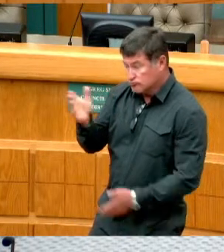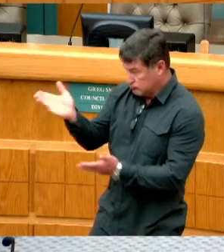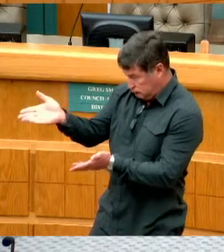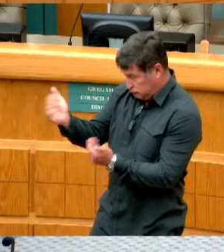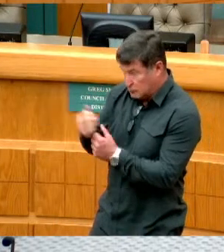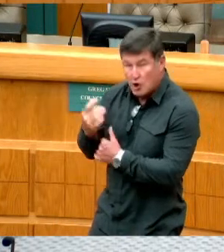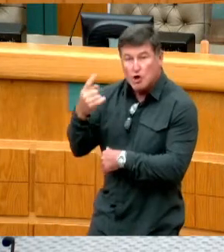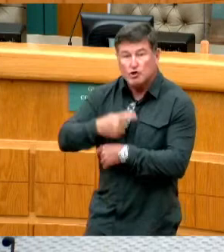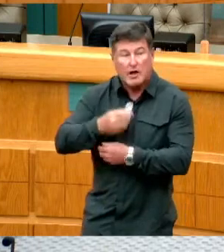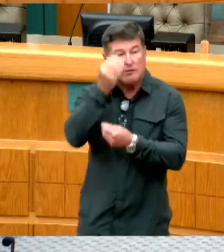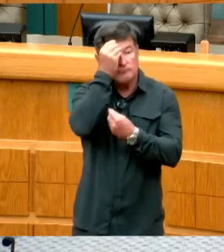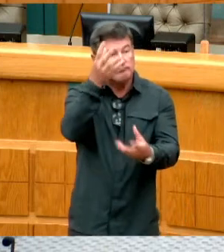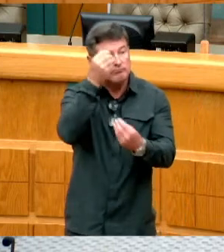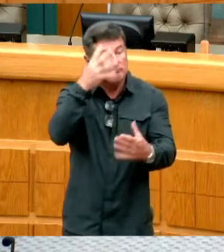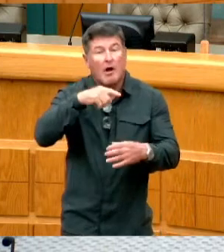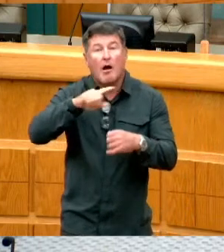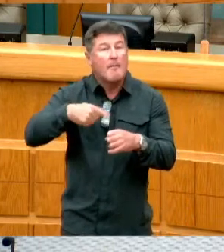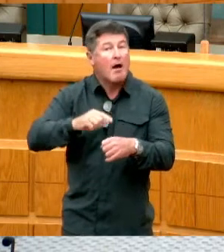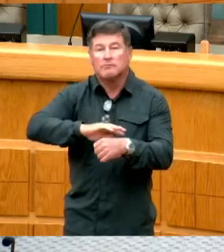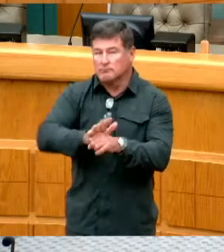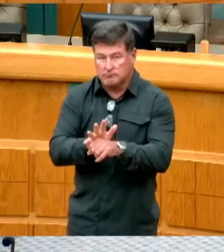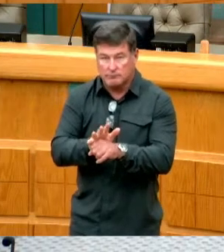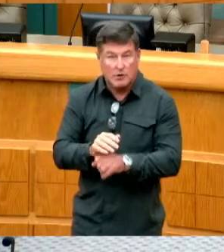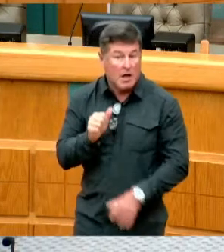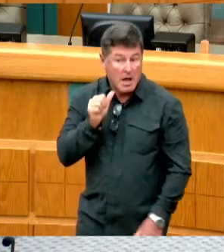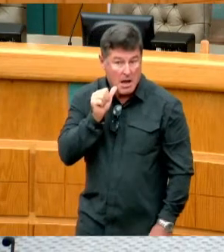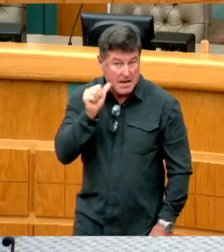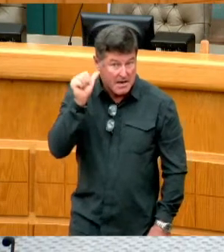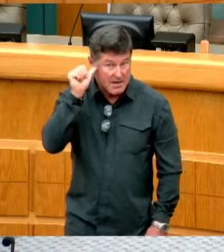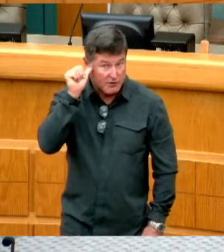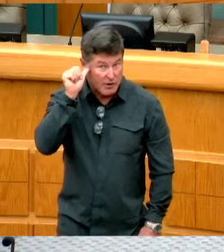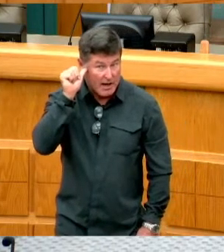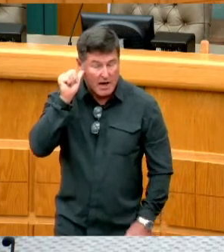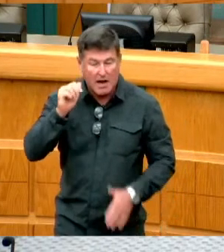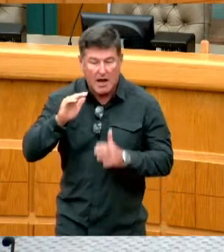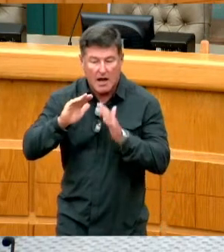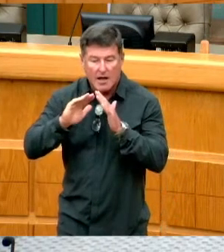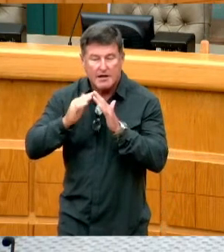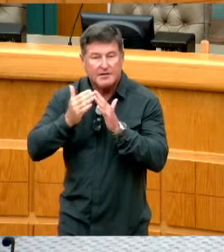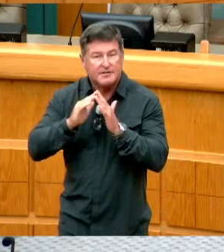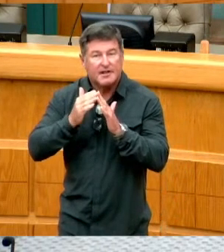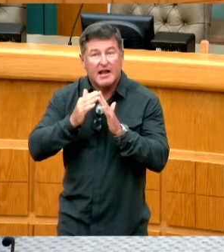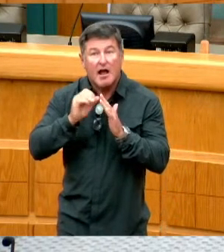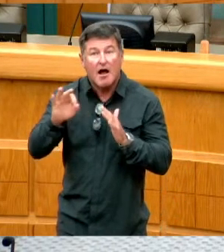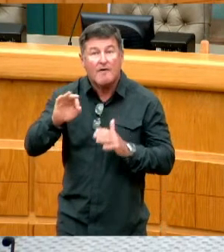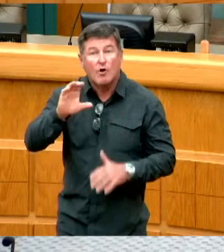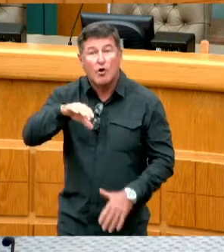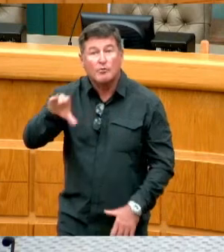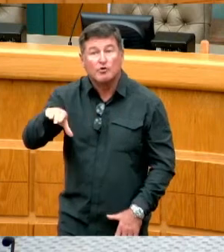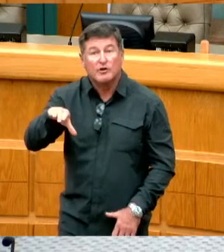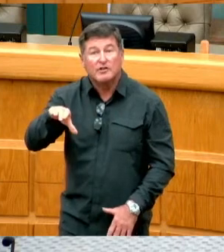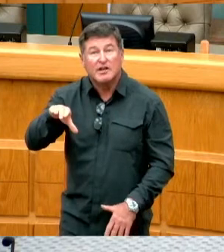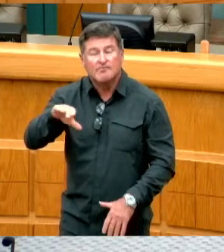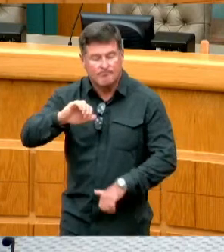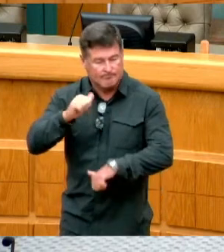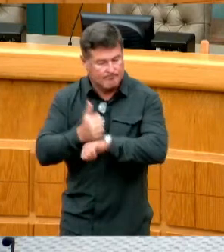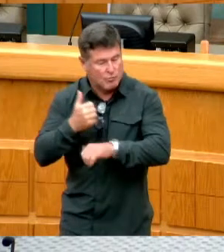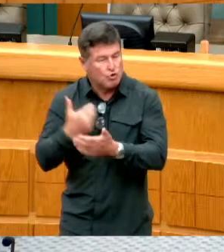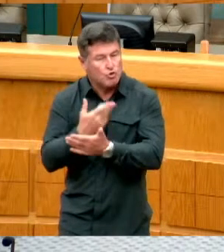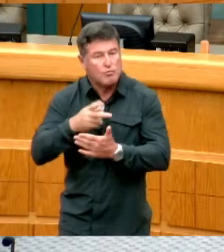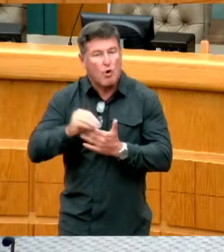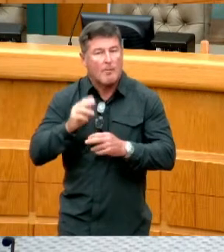update. Yesterday, we launched the City of Corpus Christi's Saving Our Seniors program. Our City